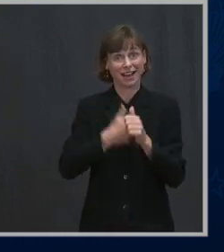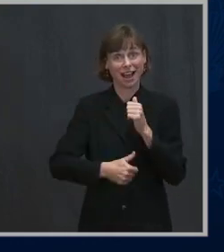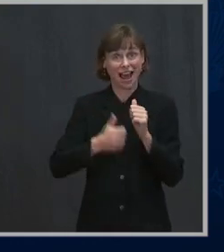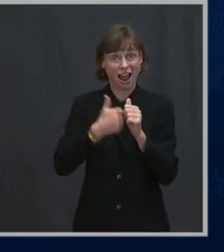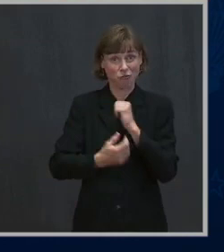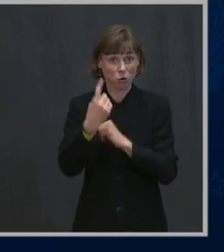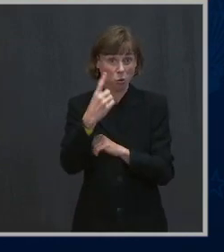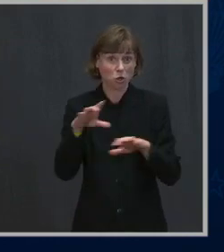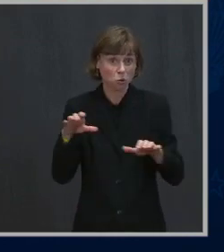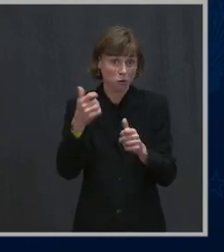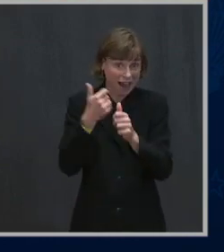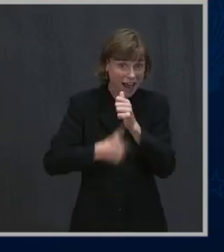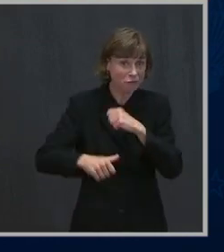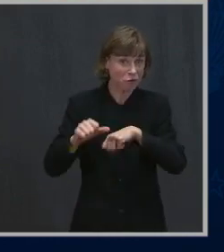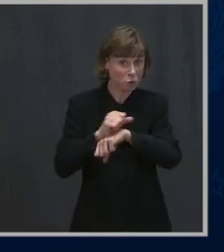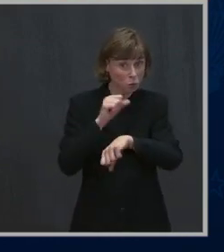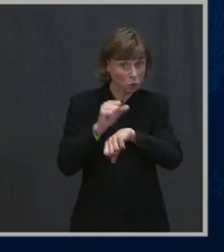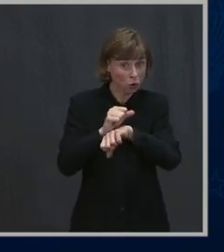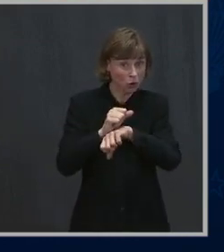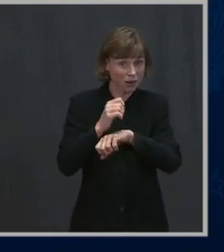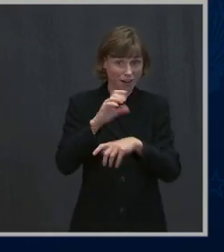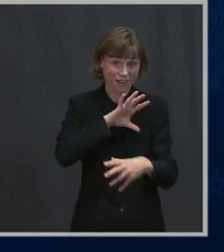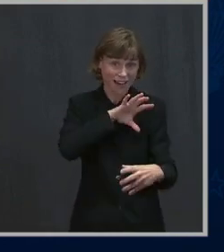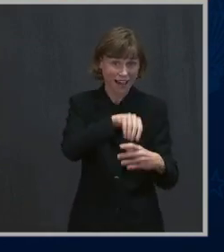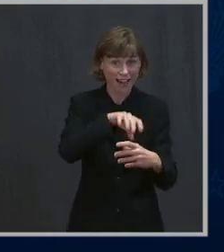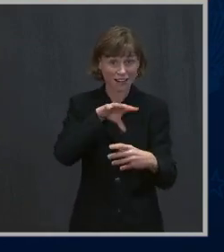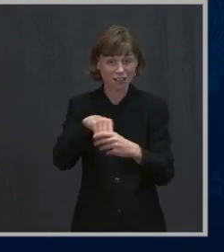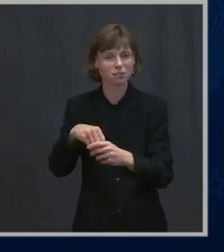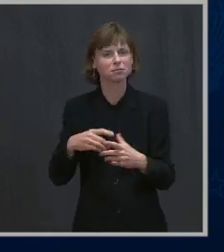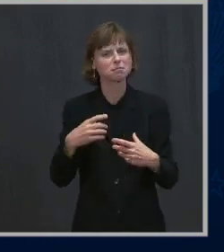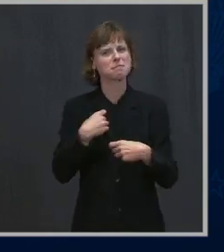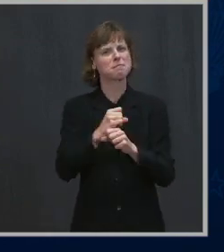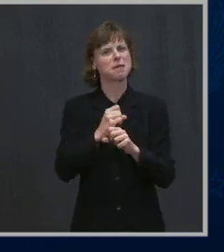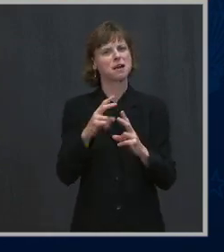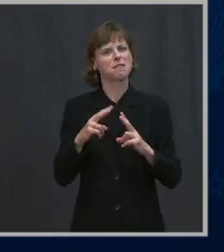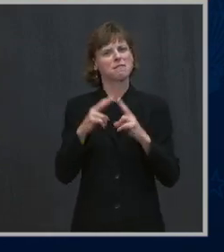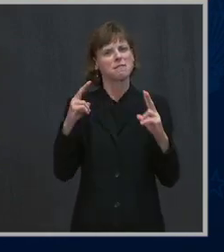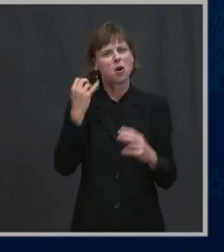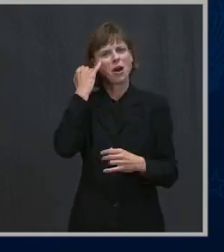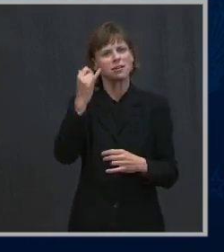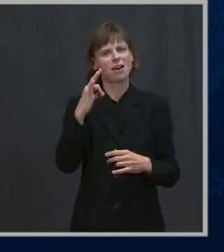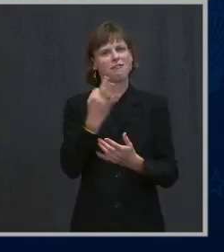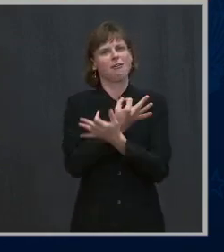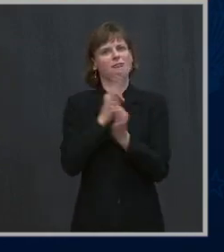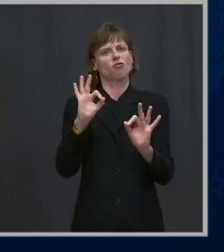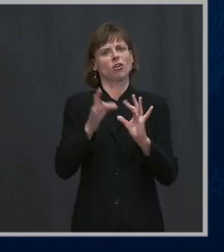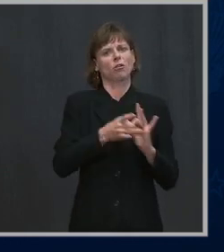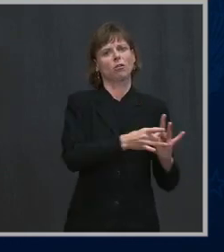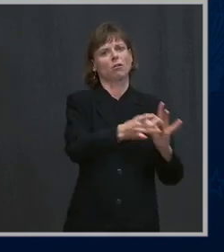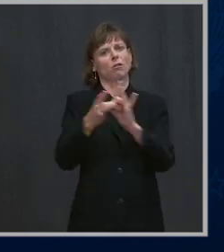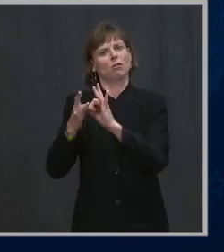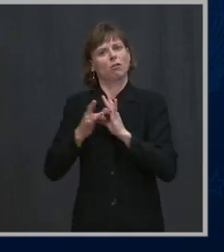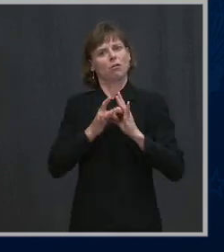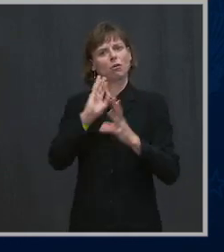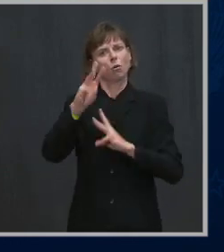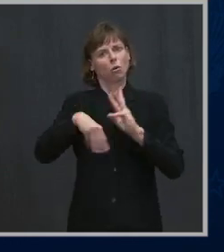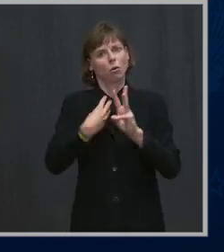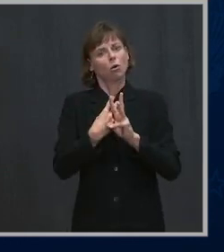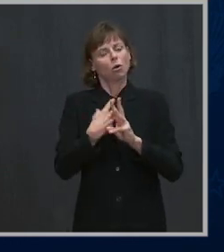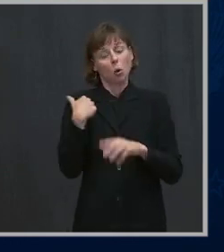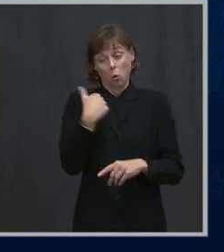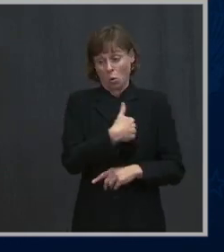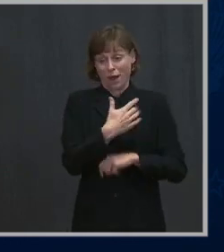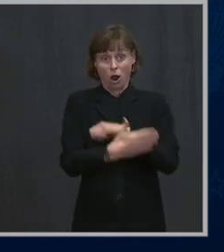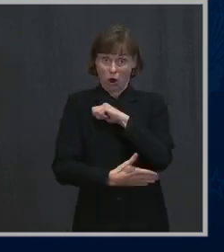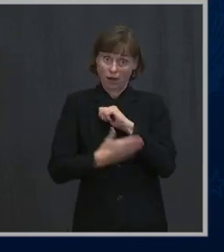work of engagement created the very idea of a free and interconnected world we are a country that